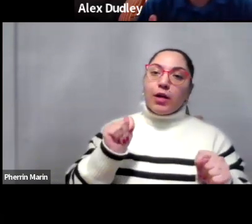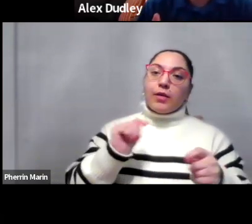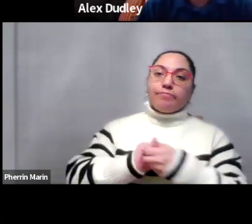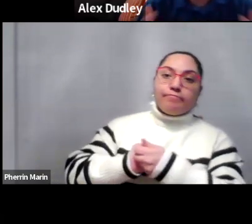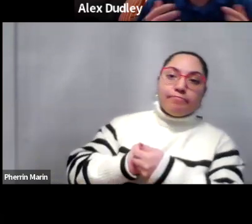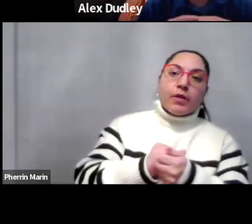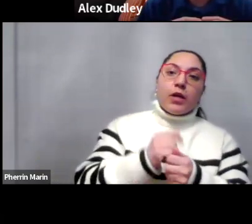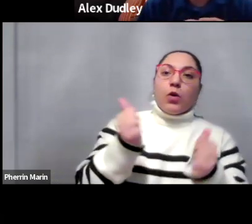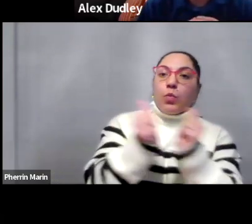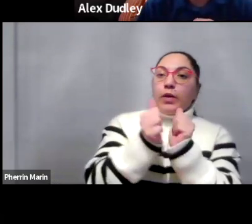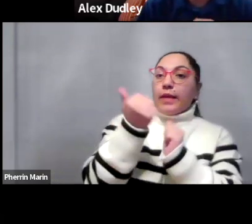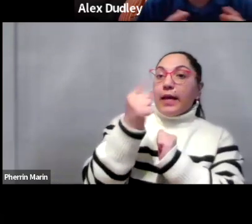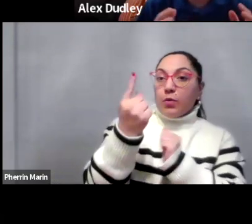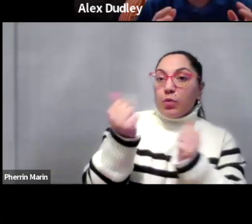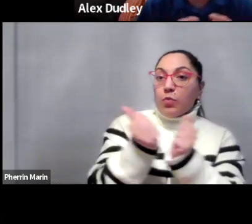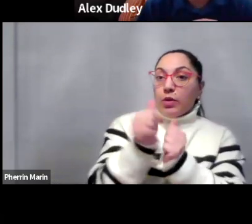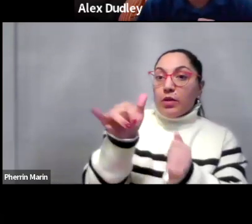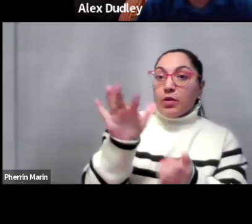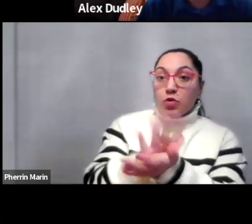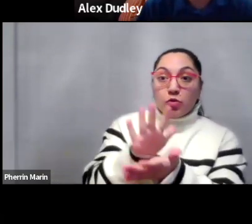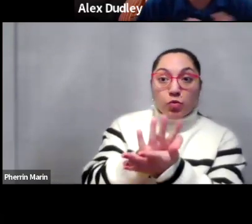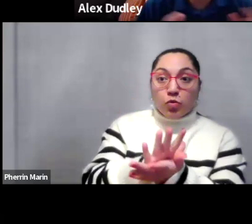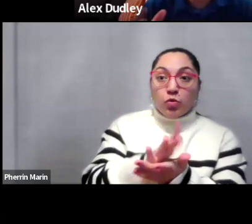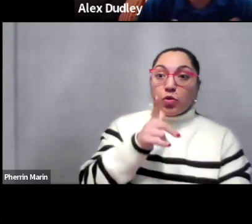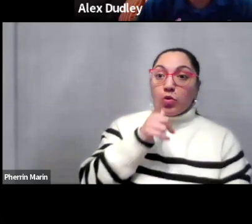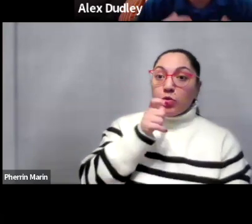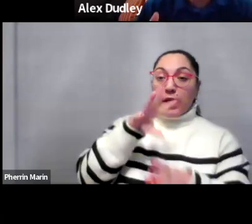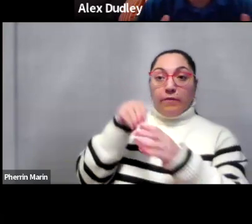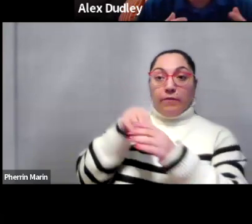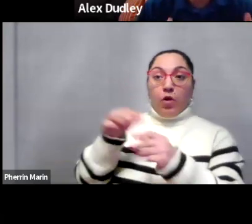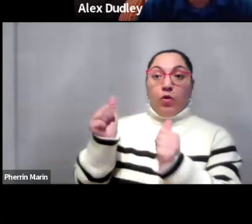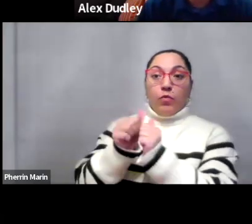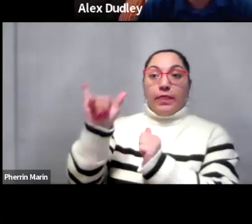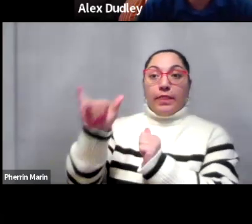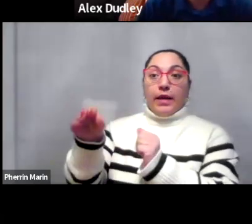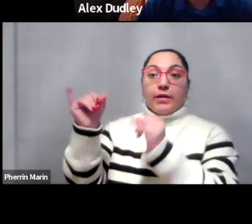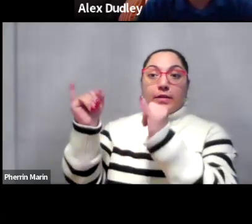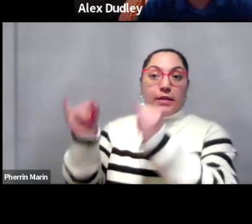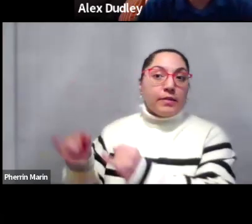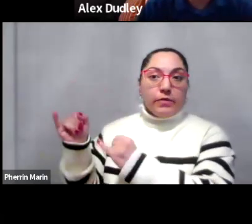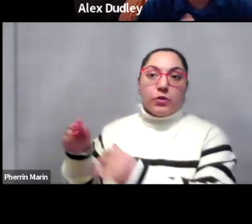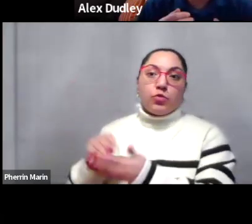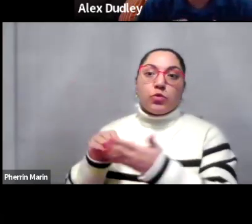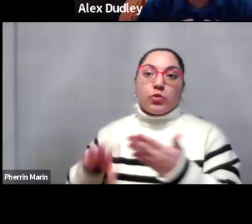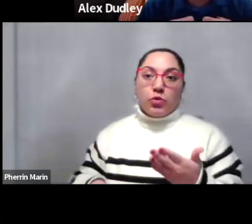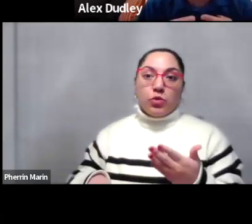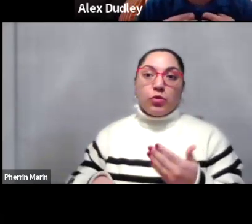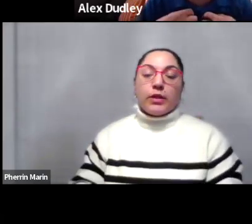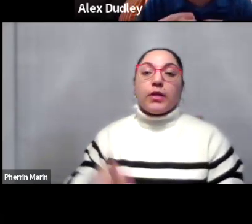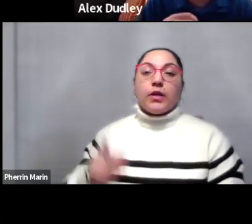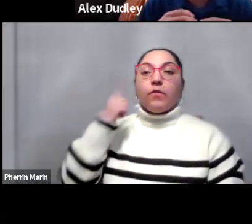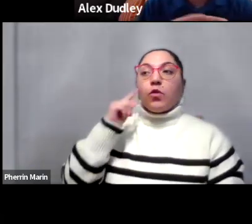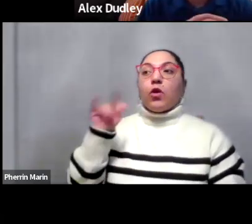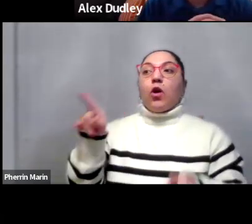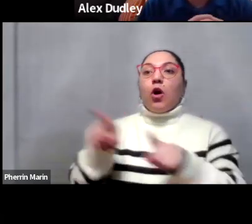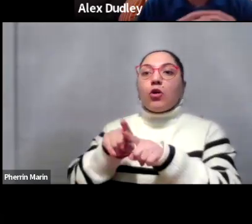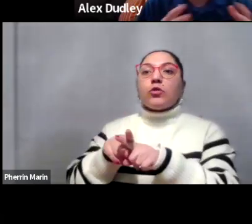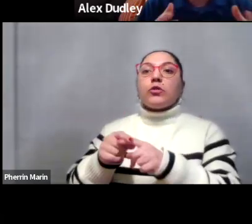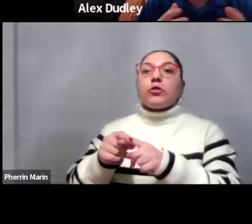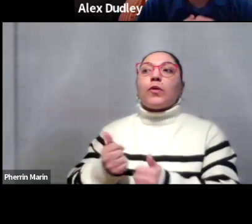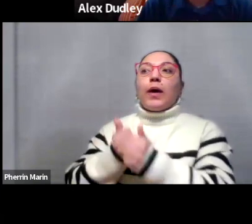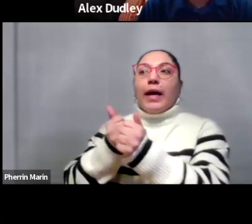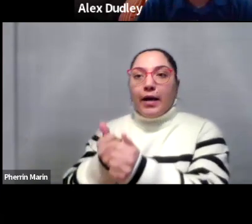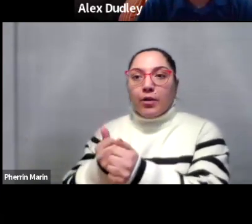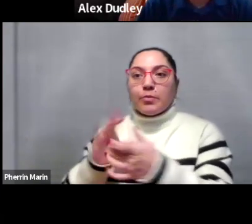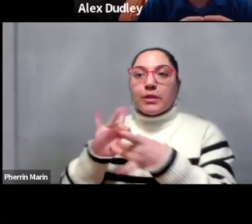anybody at the school that is engaged in the individual's rehabilitation or support and service. So part of our role and